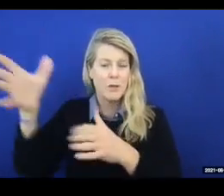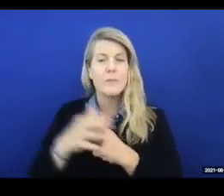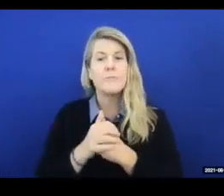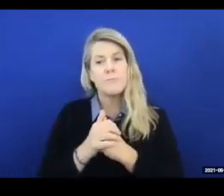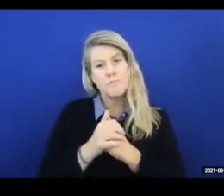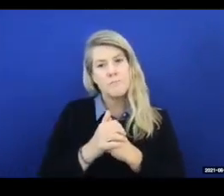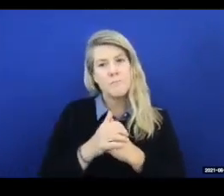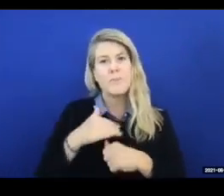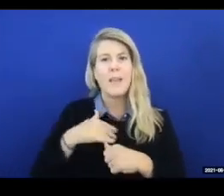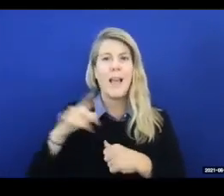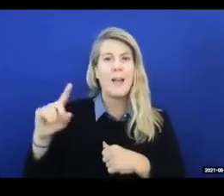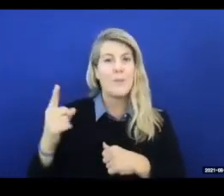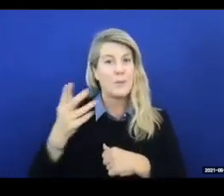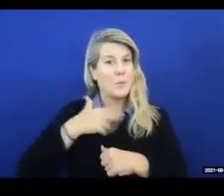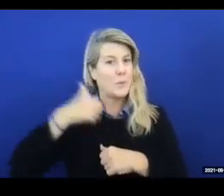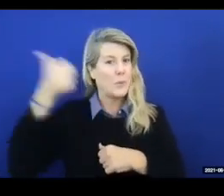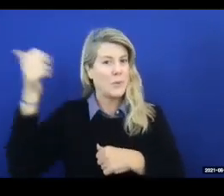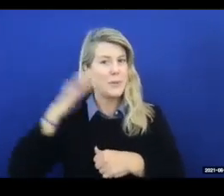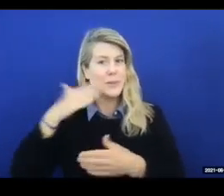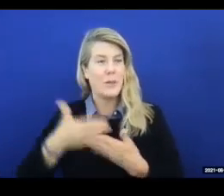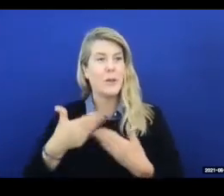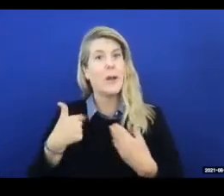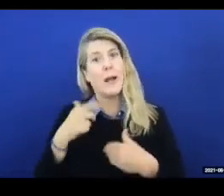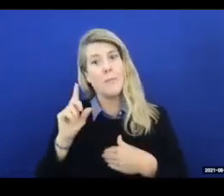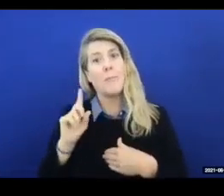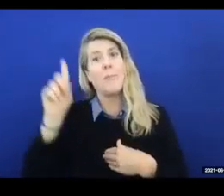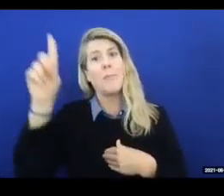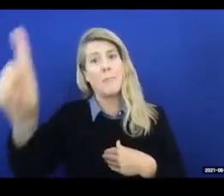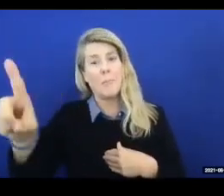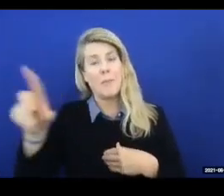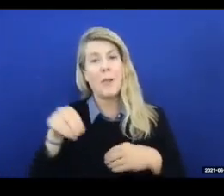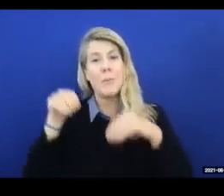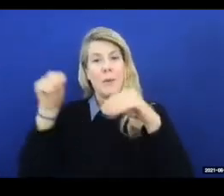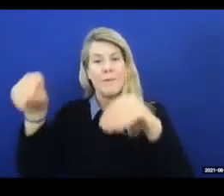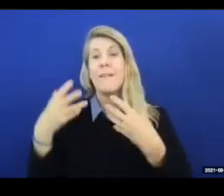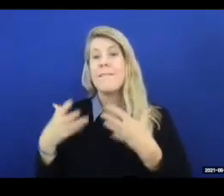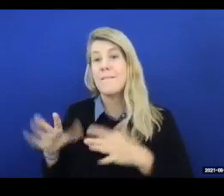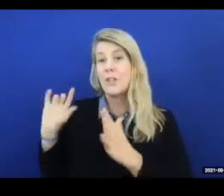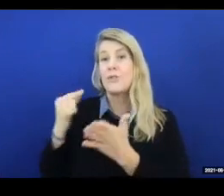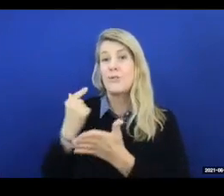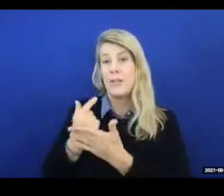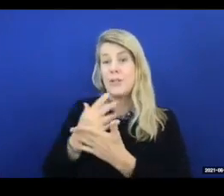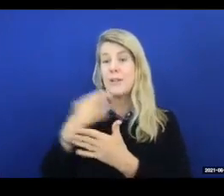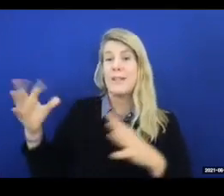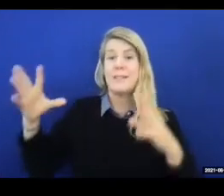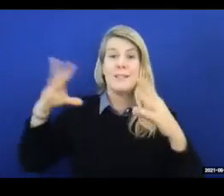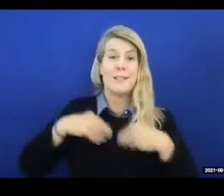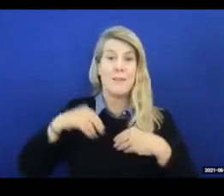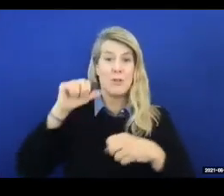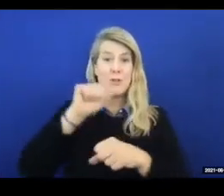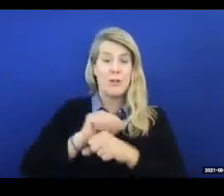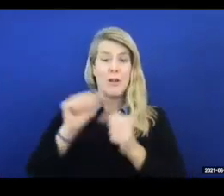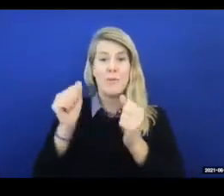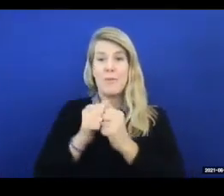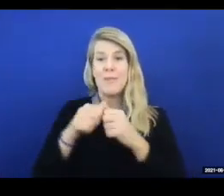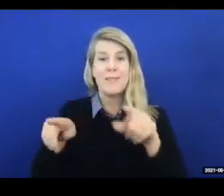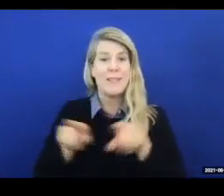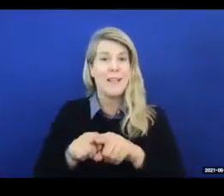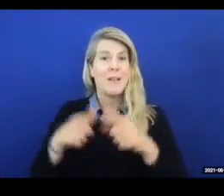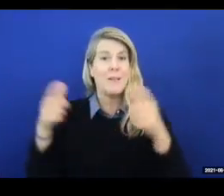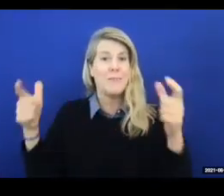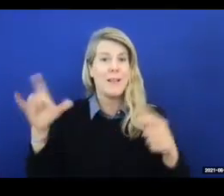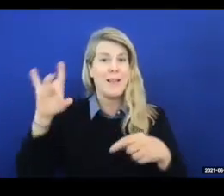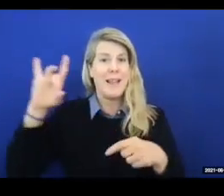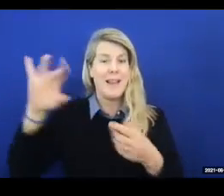a dutiful oldest daughter, I moved to San Francisco after graduation and accepted a job with the same Big